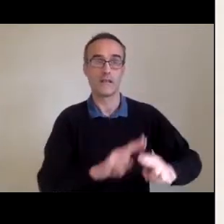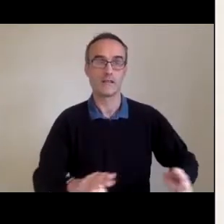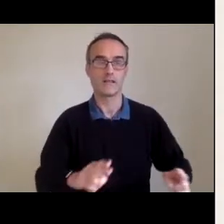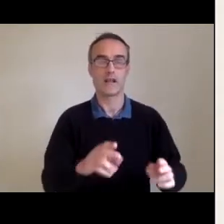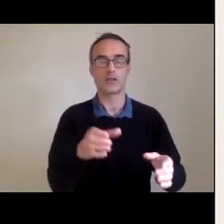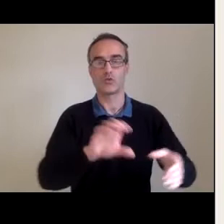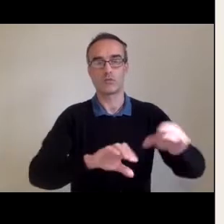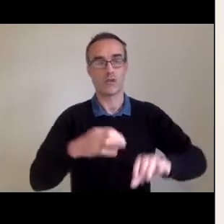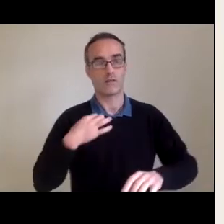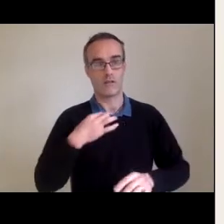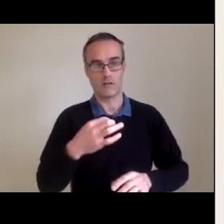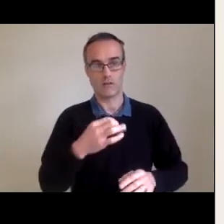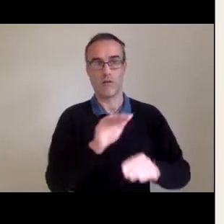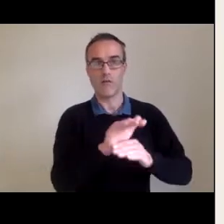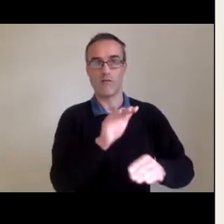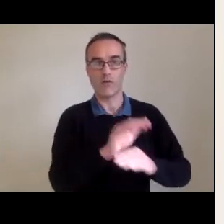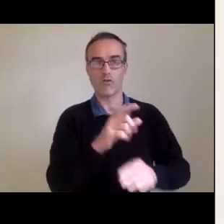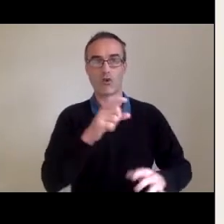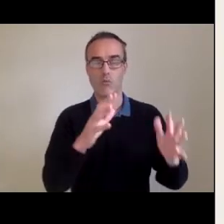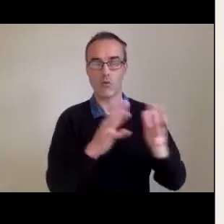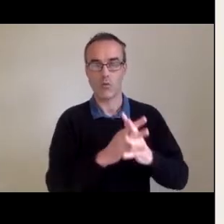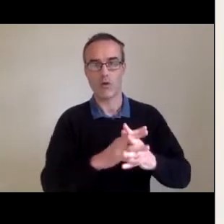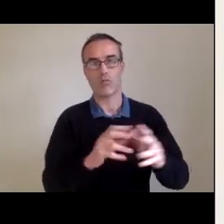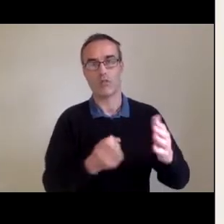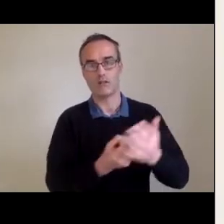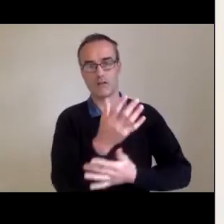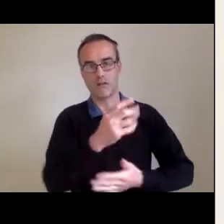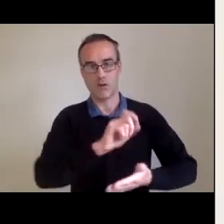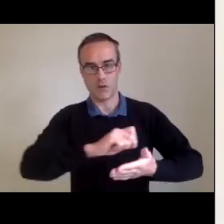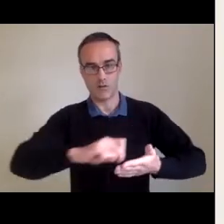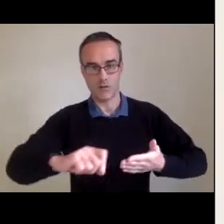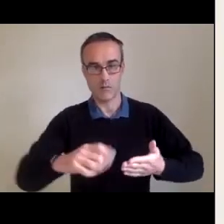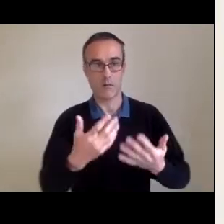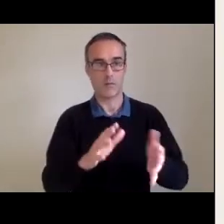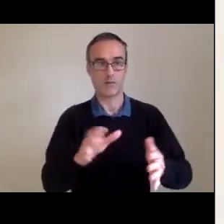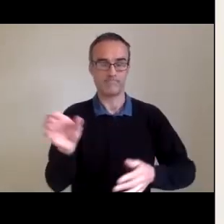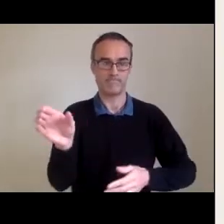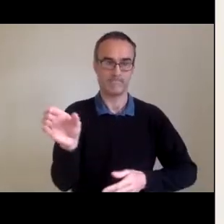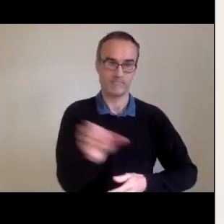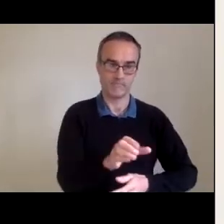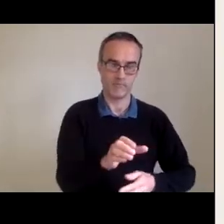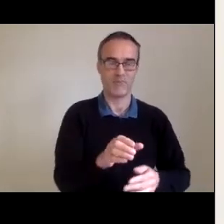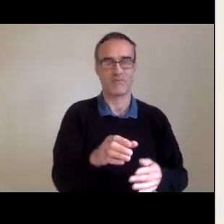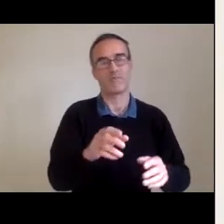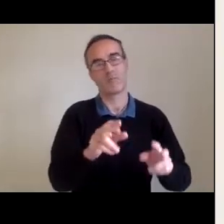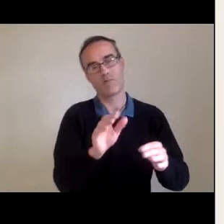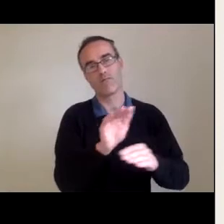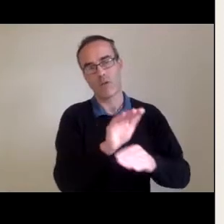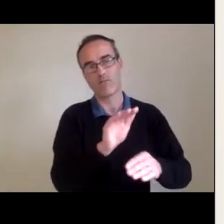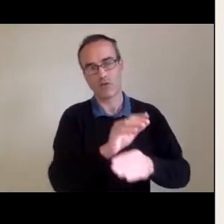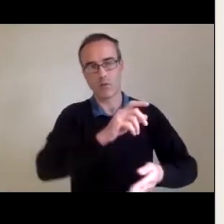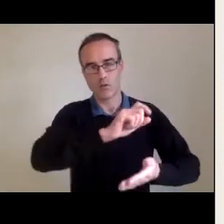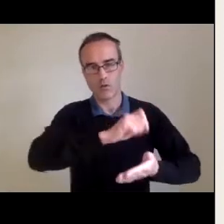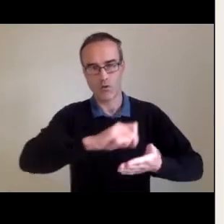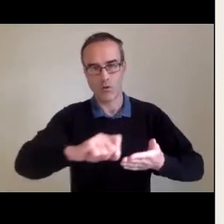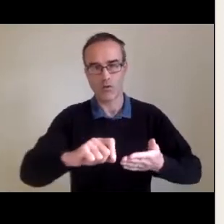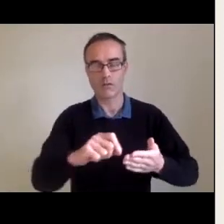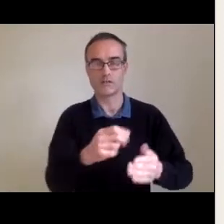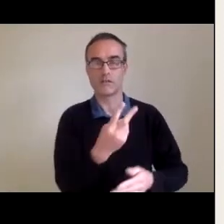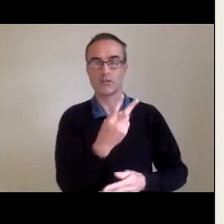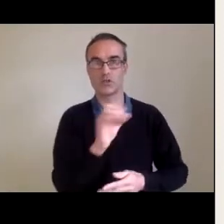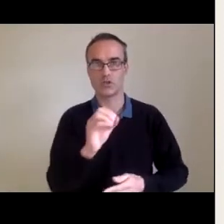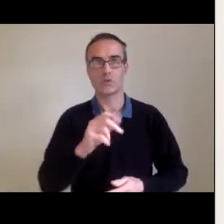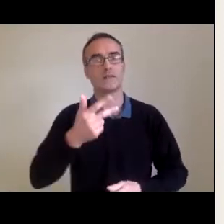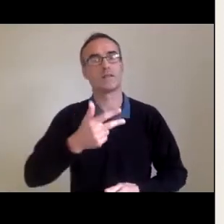was appointed Chief Scientific Advisor at the Foreign and Commonwealth Office, as it was at the time, in October 2018, and she